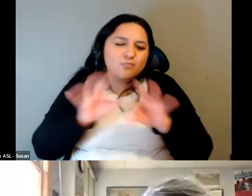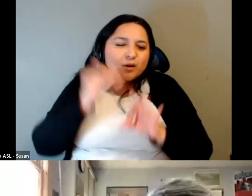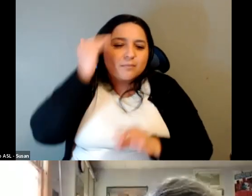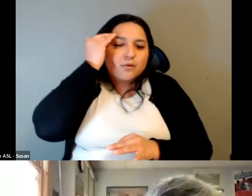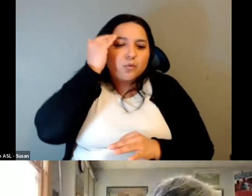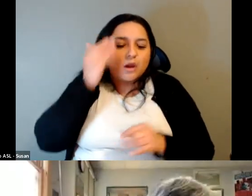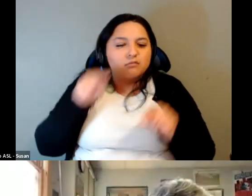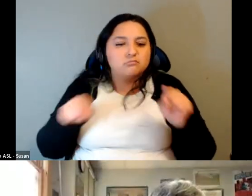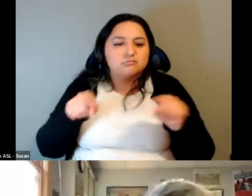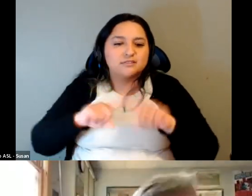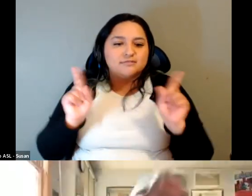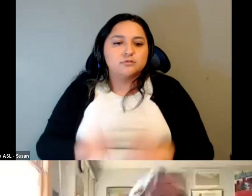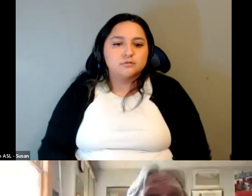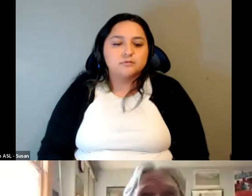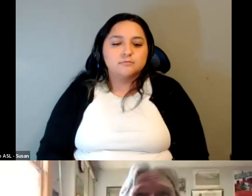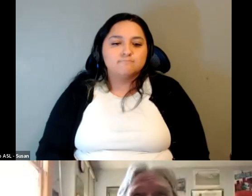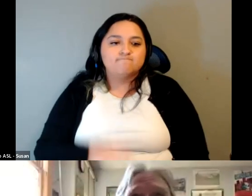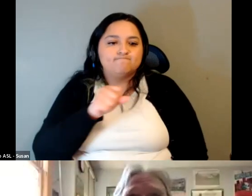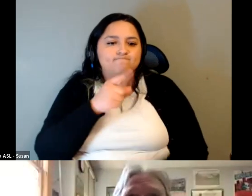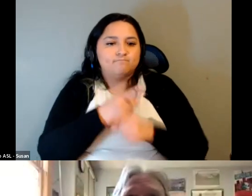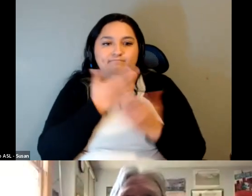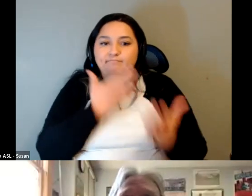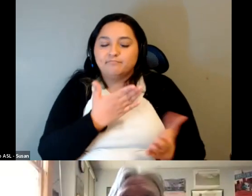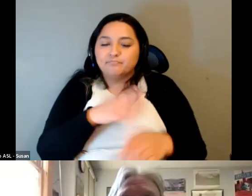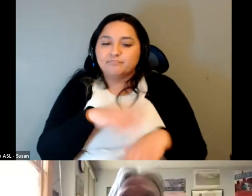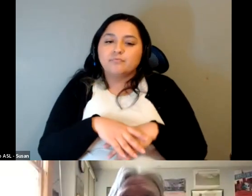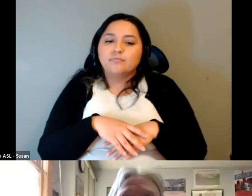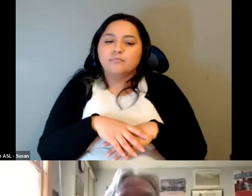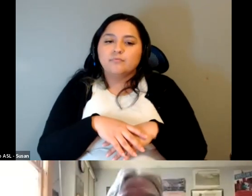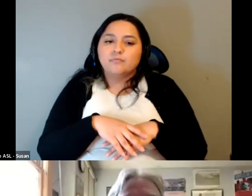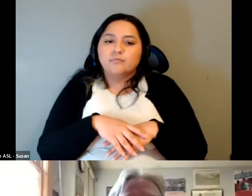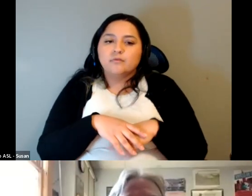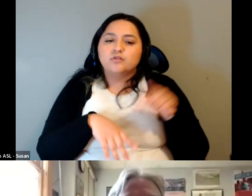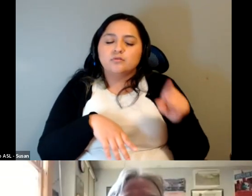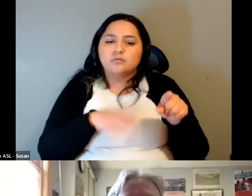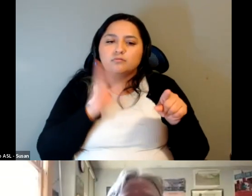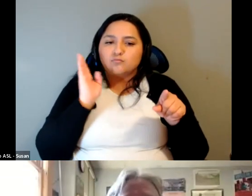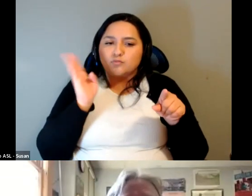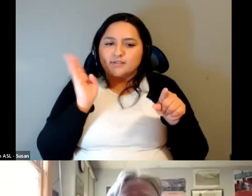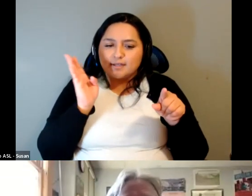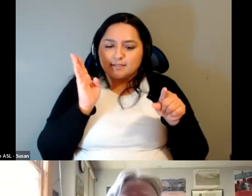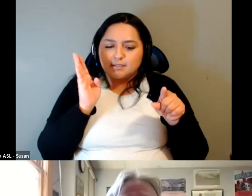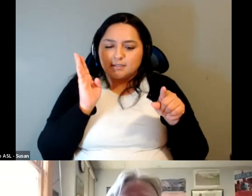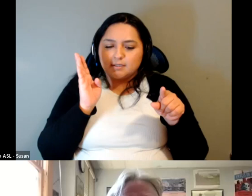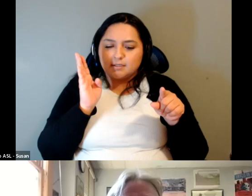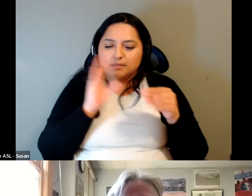Right. Thanks for that. I'm wondering if, based on what you presented, it doesn't look like you necessarily did,